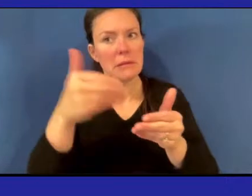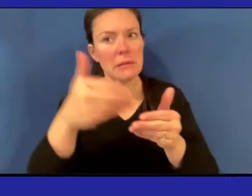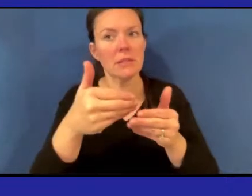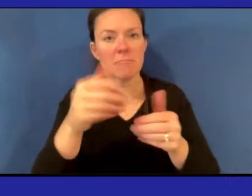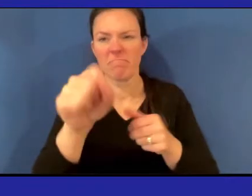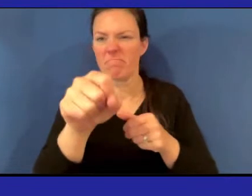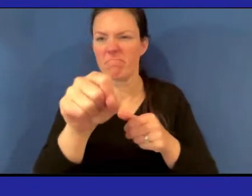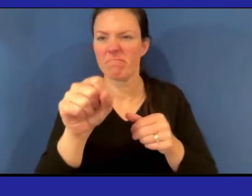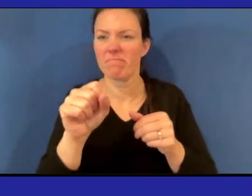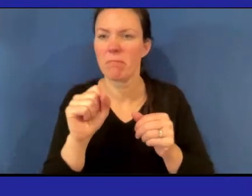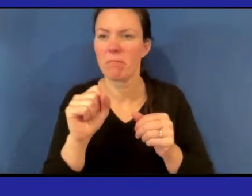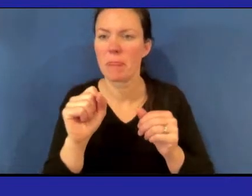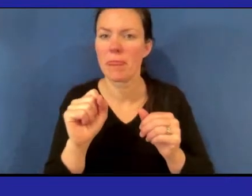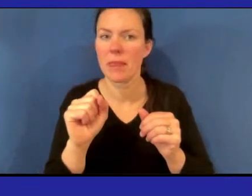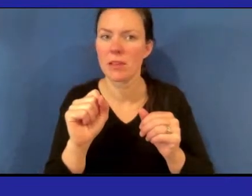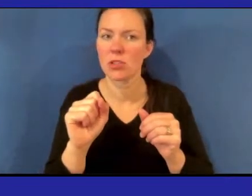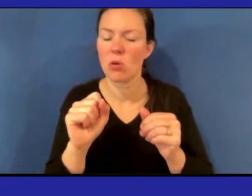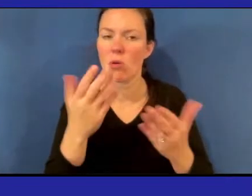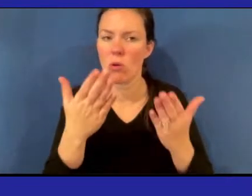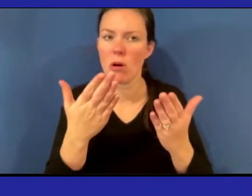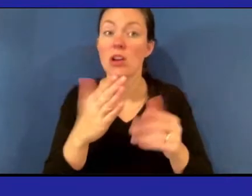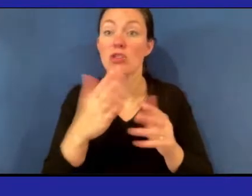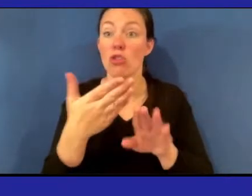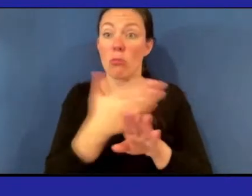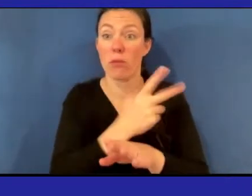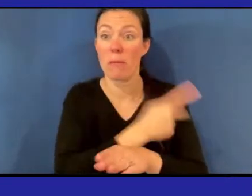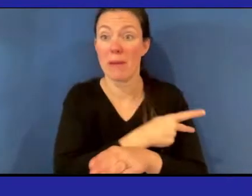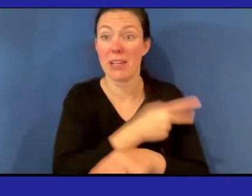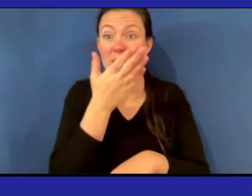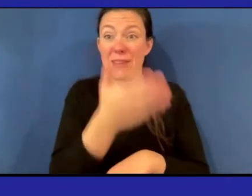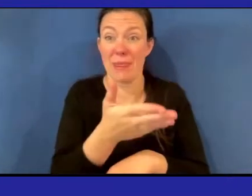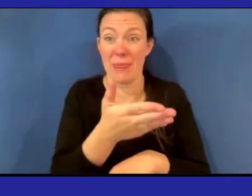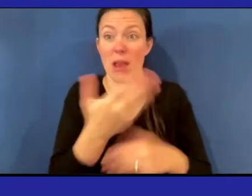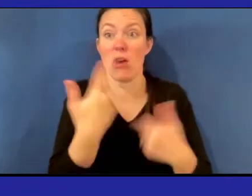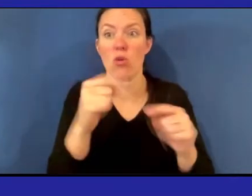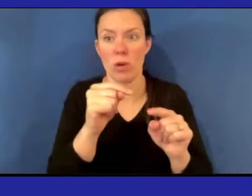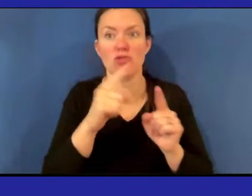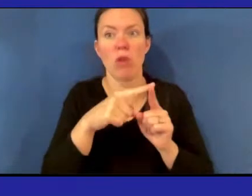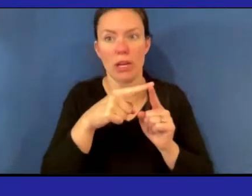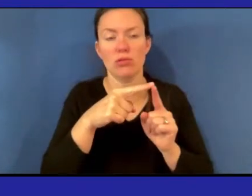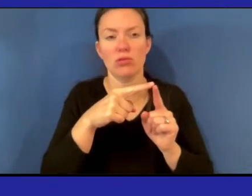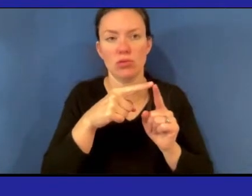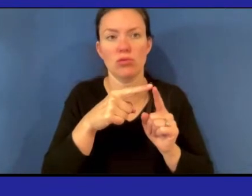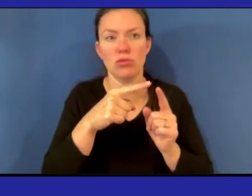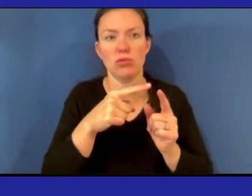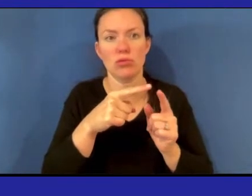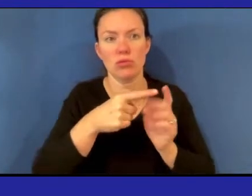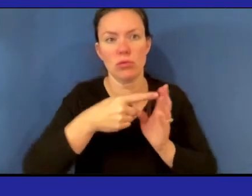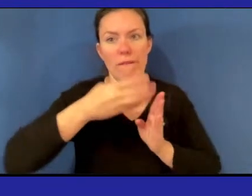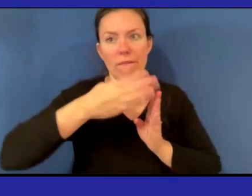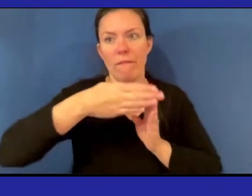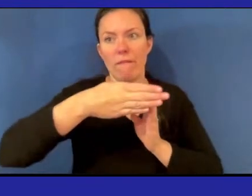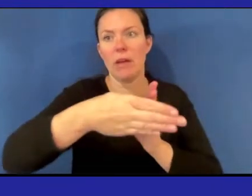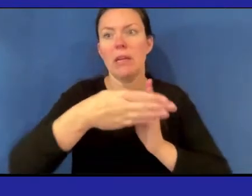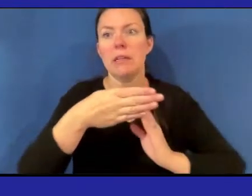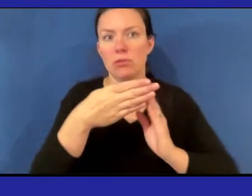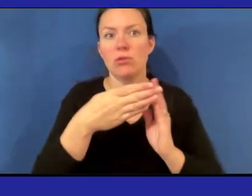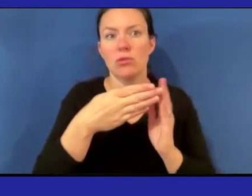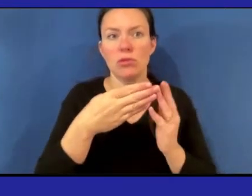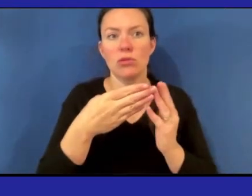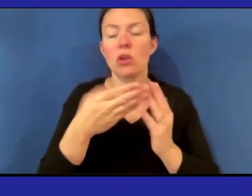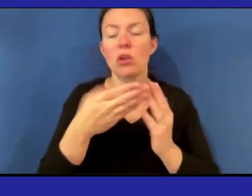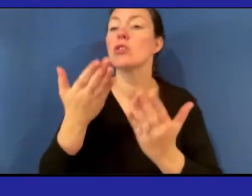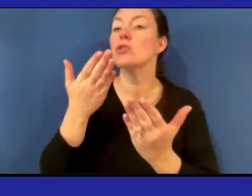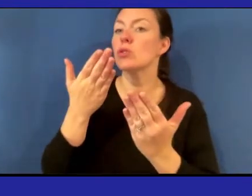many touches as we can before the patient even comes in, so that the And work's done on the front is end. it that you have the lines, but maybe you just don't have enough people that